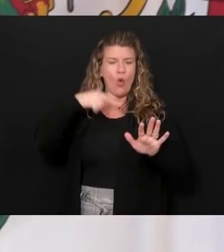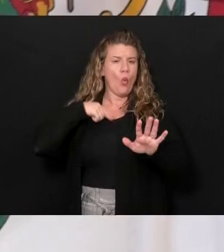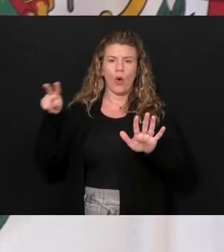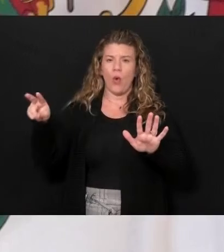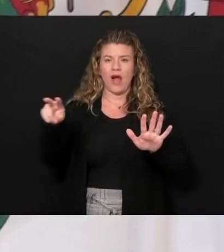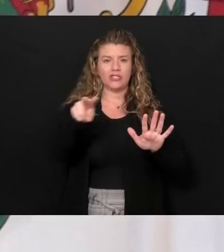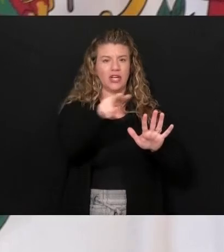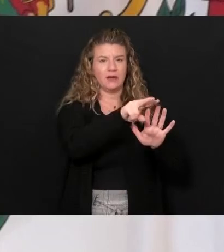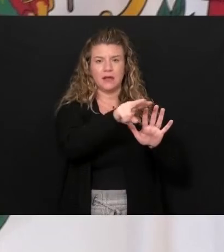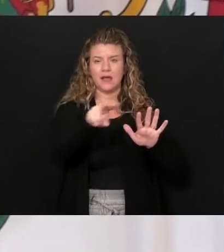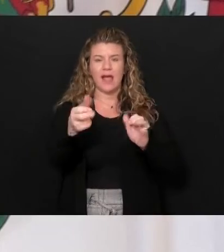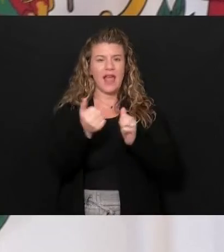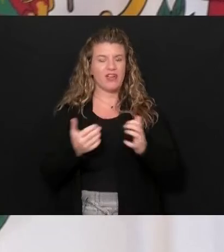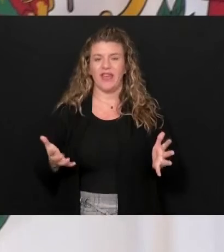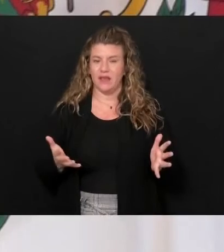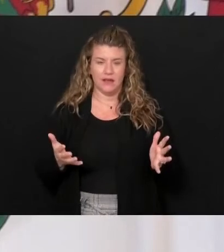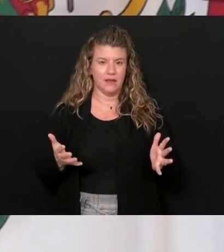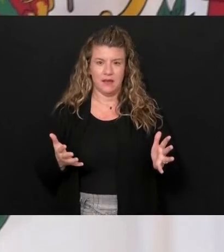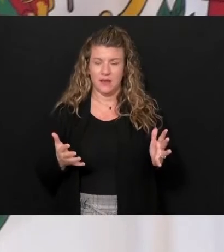We're absolutely,